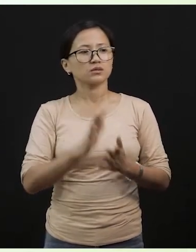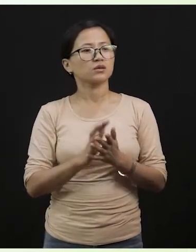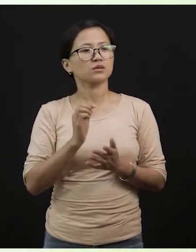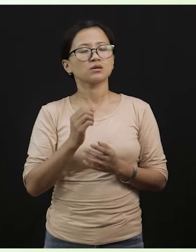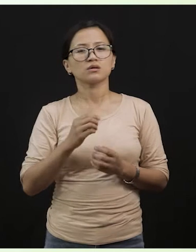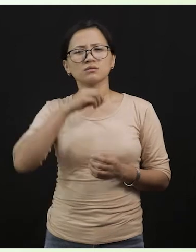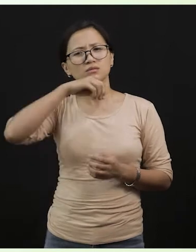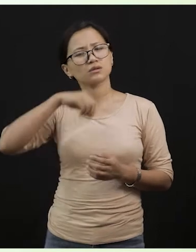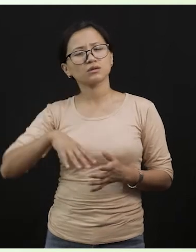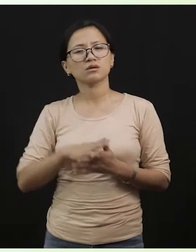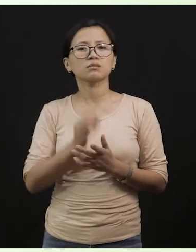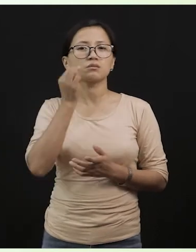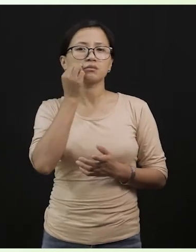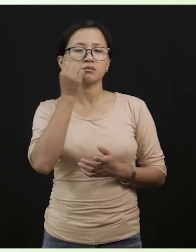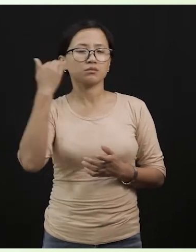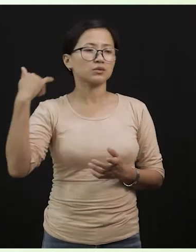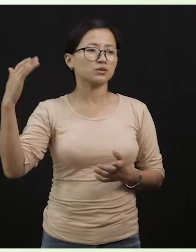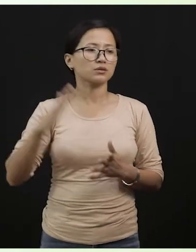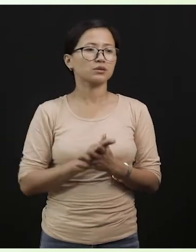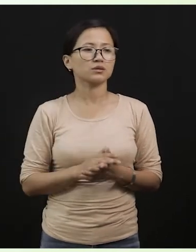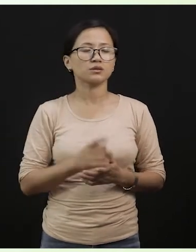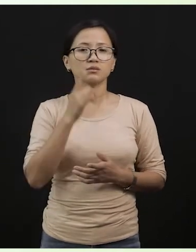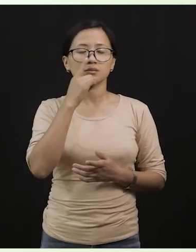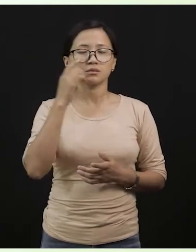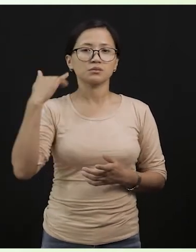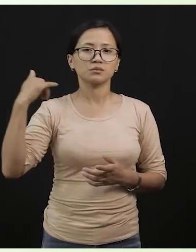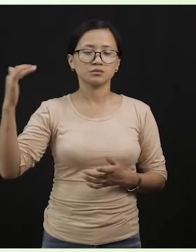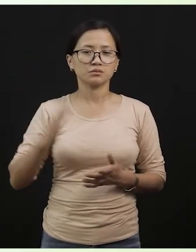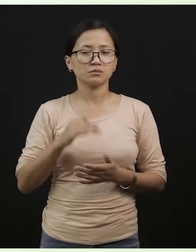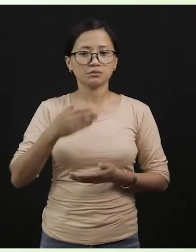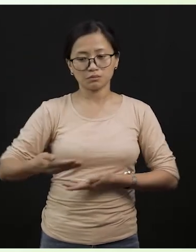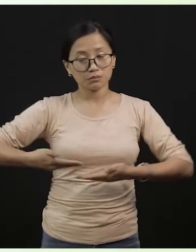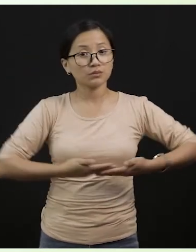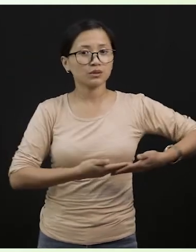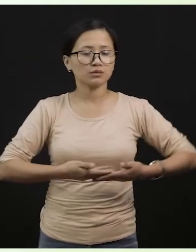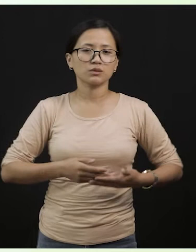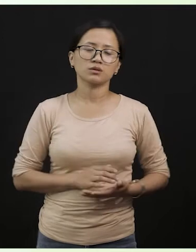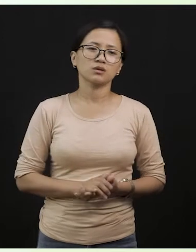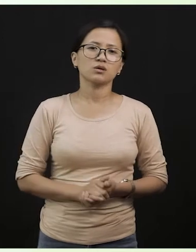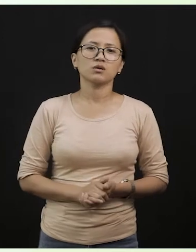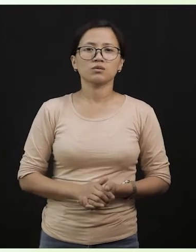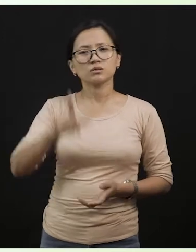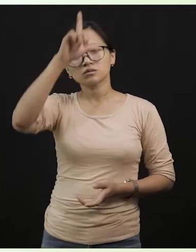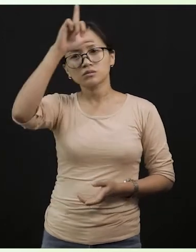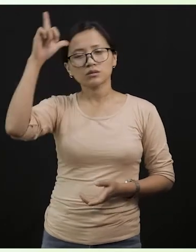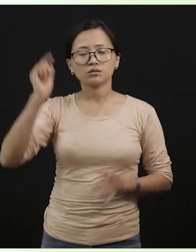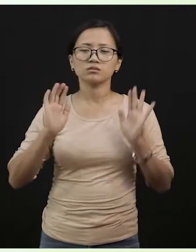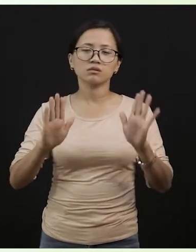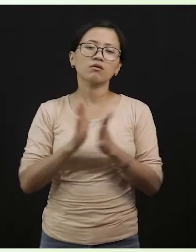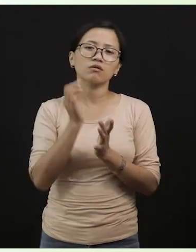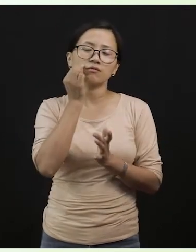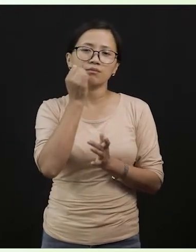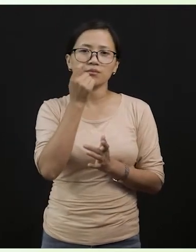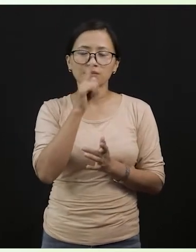look at this. It is so painful. If you look at these pictures, we are so lucky, isn't it? We are so lucky to have our parents. We are